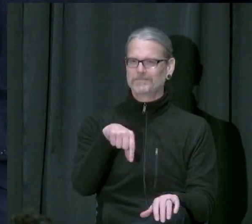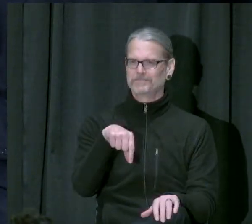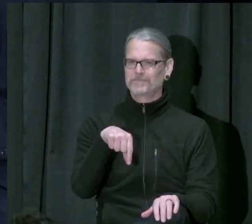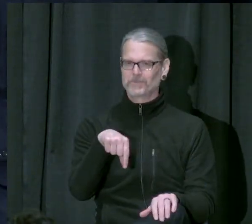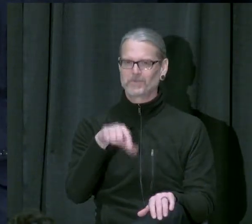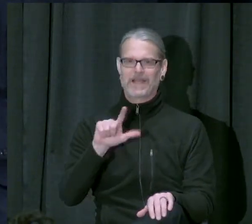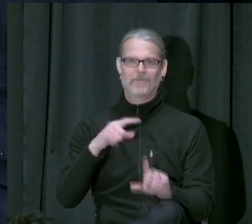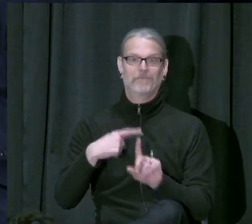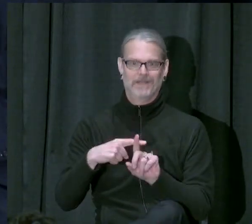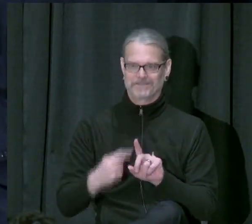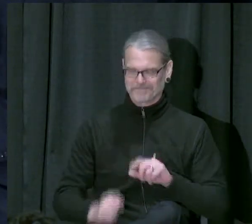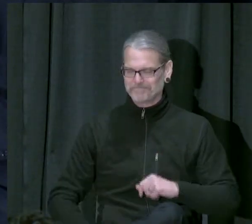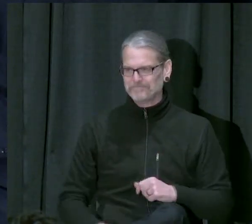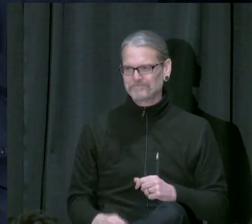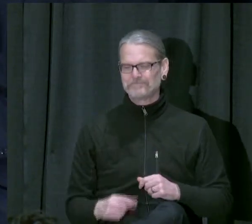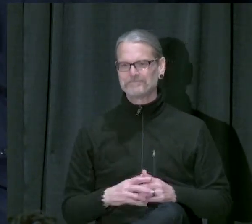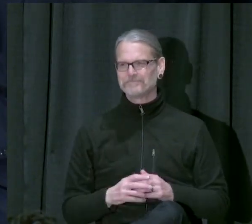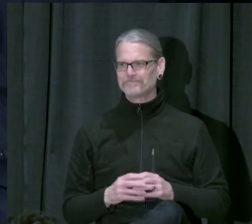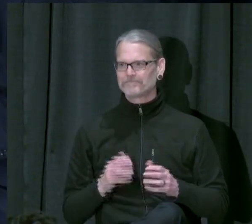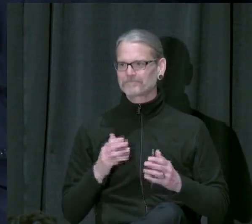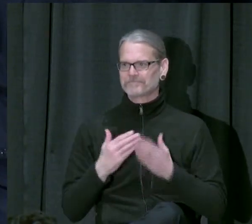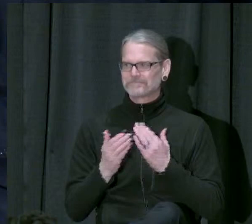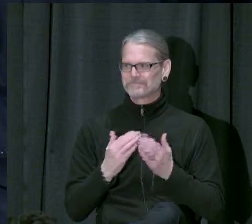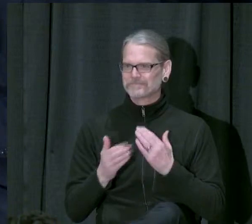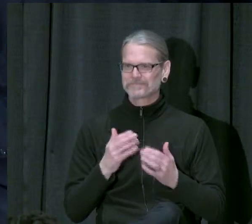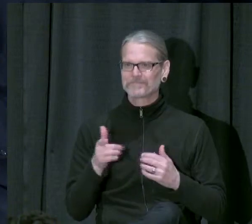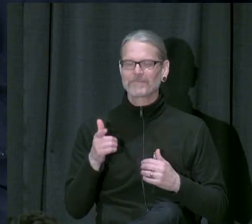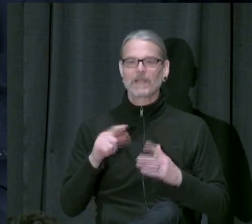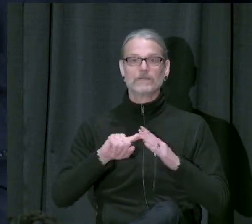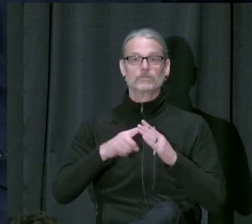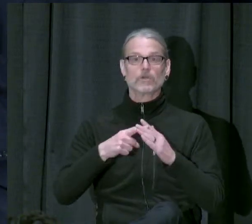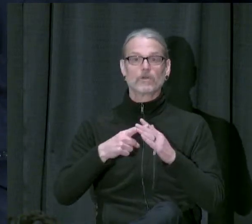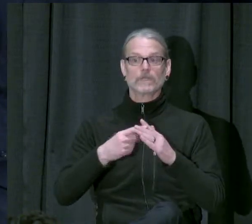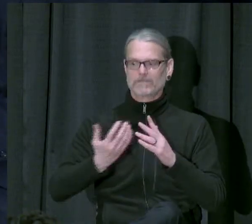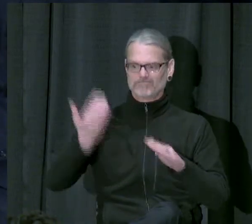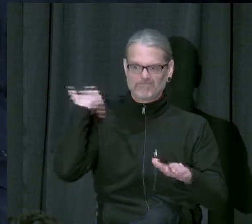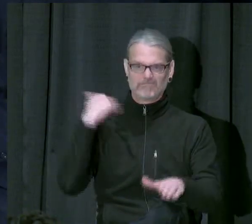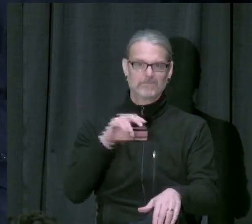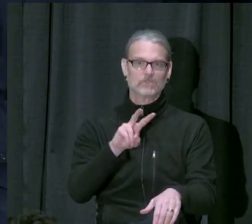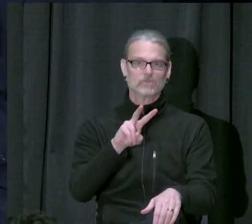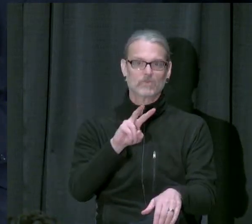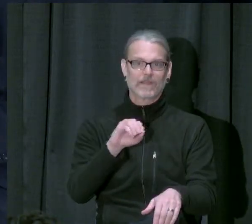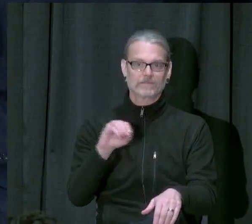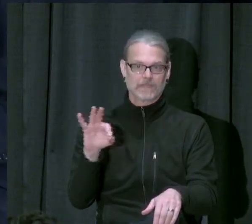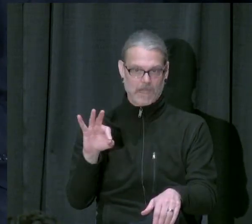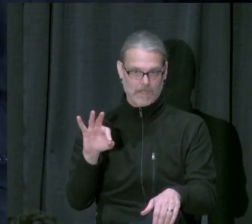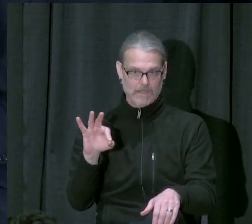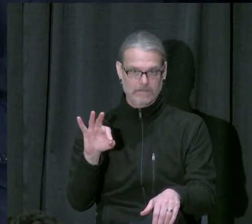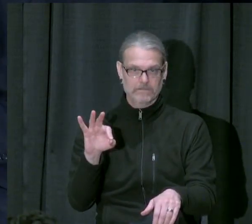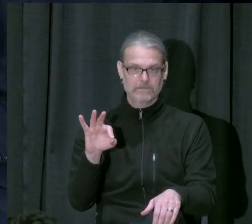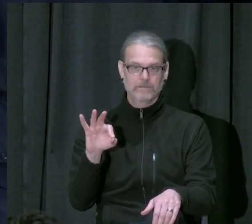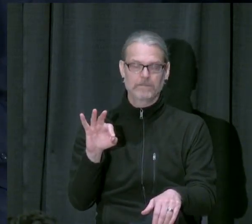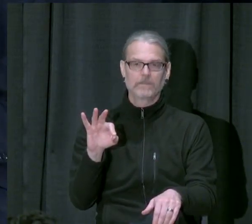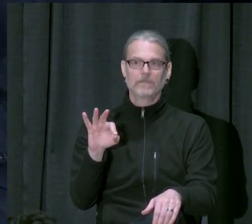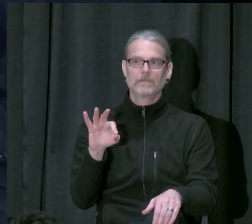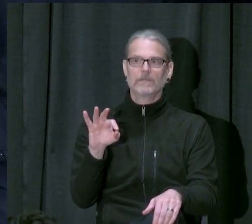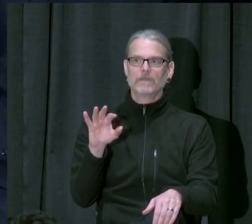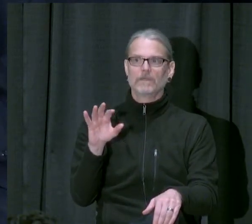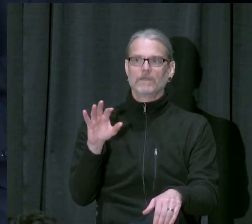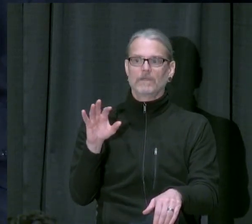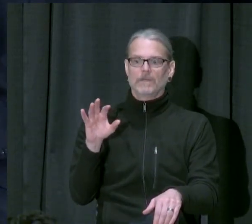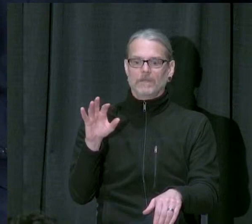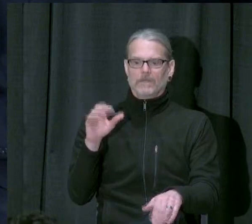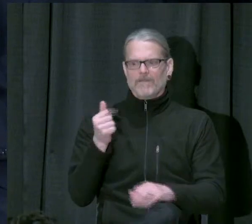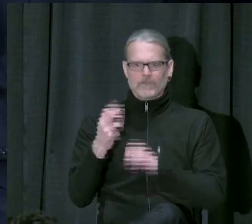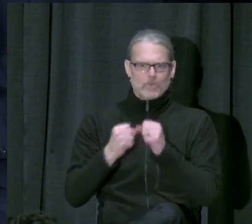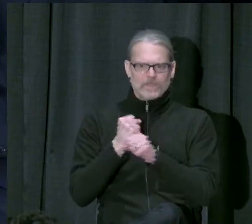with the abbreviation. But started in 2009, and it grew after a